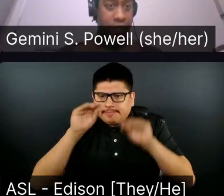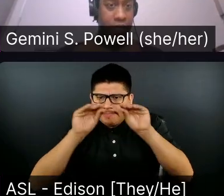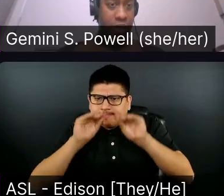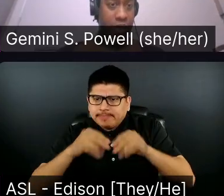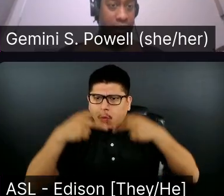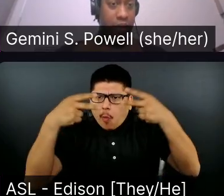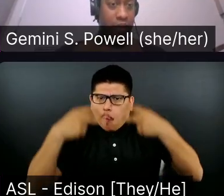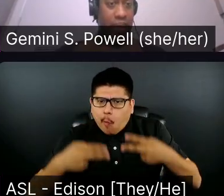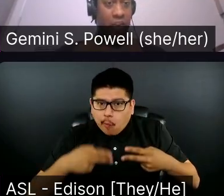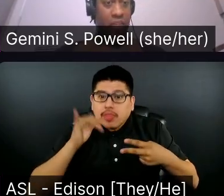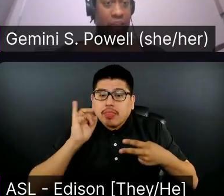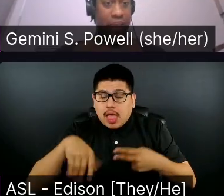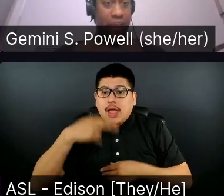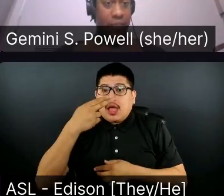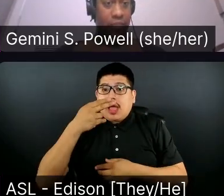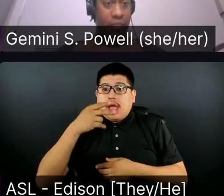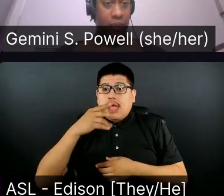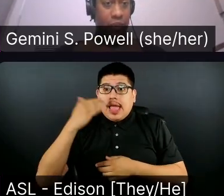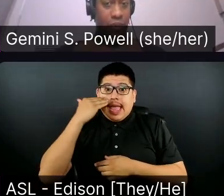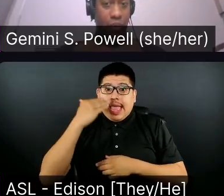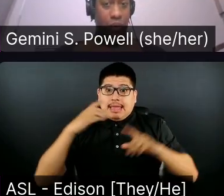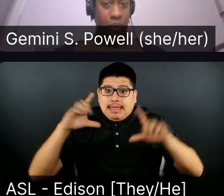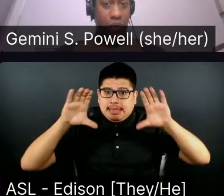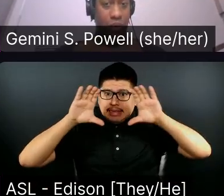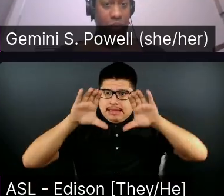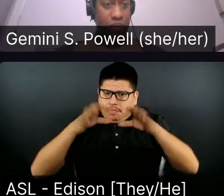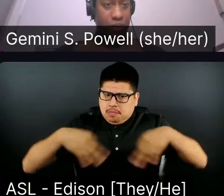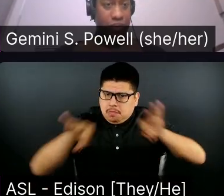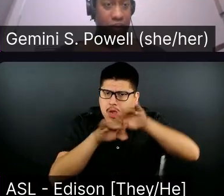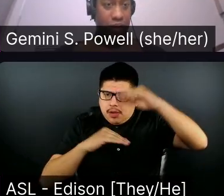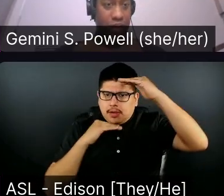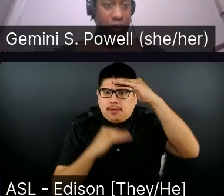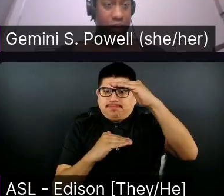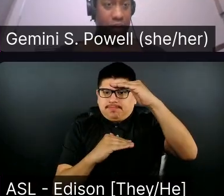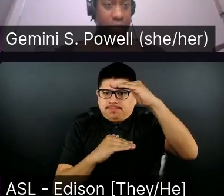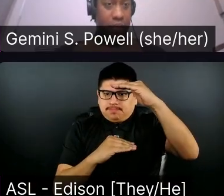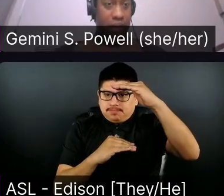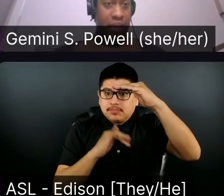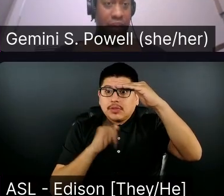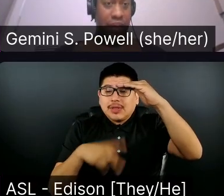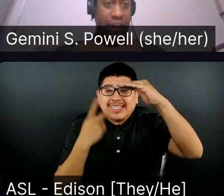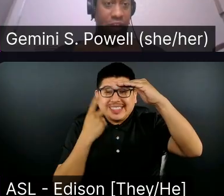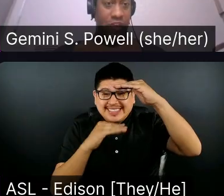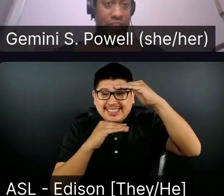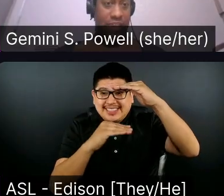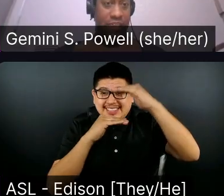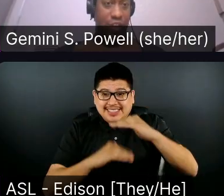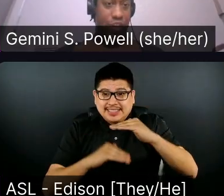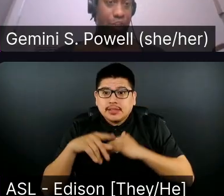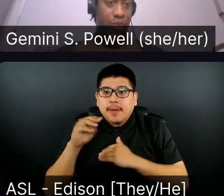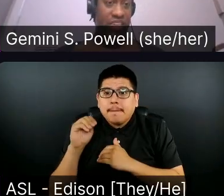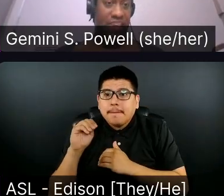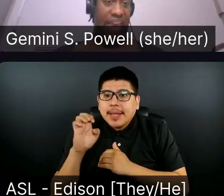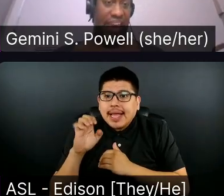HTML. Here in the head, you will also see meta